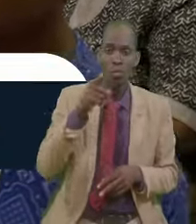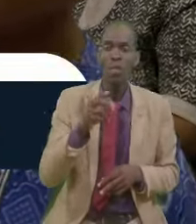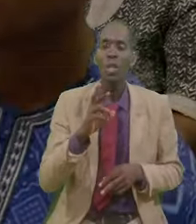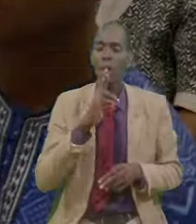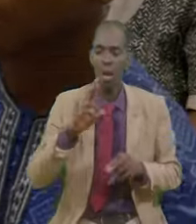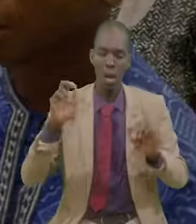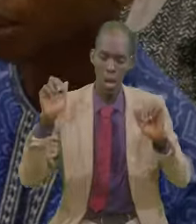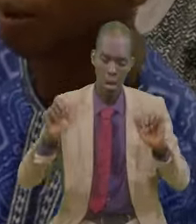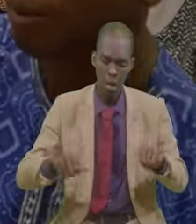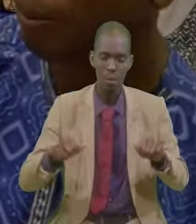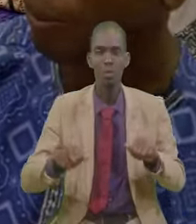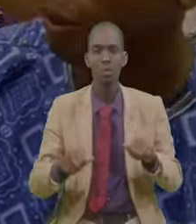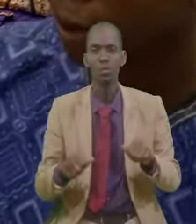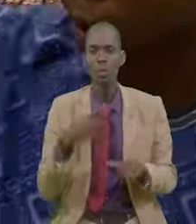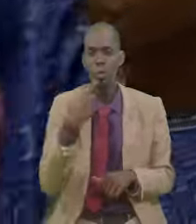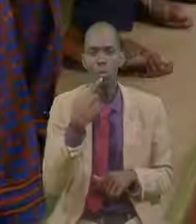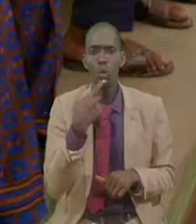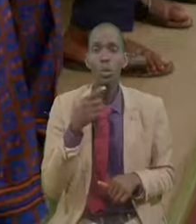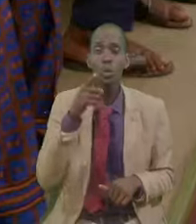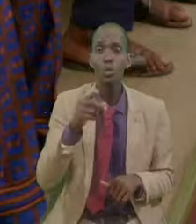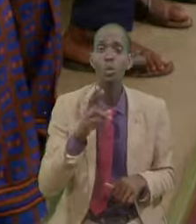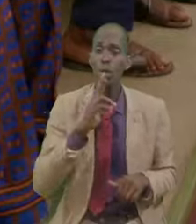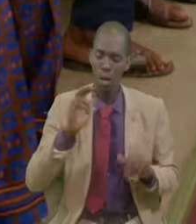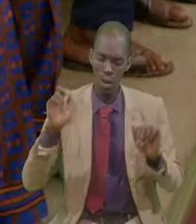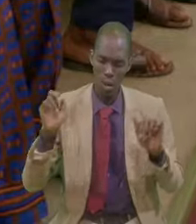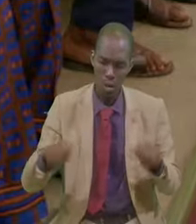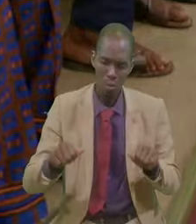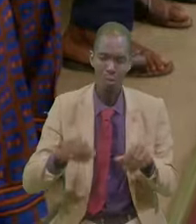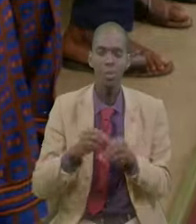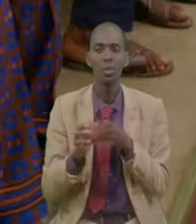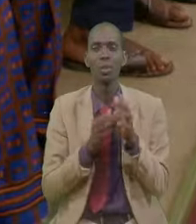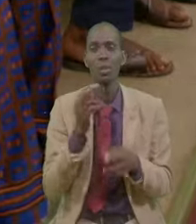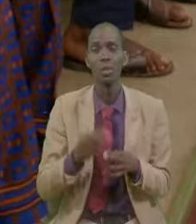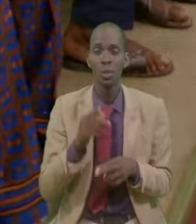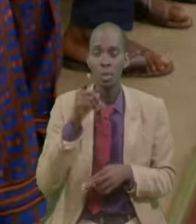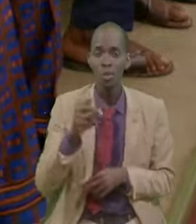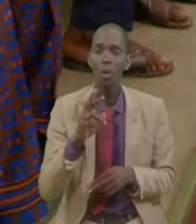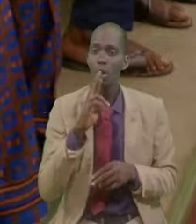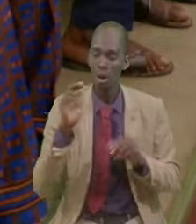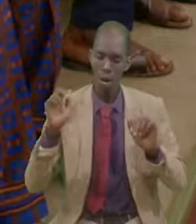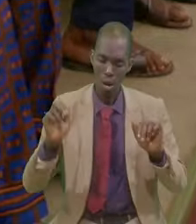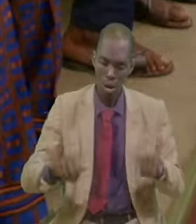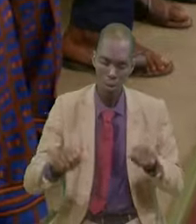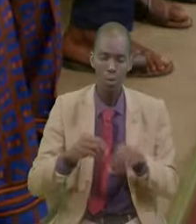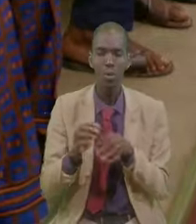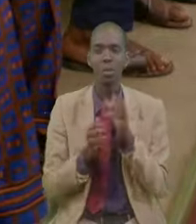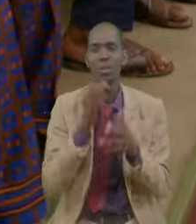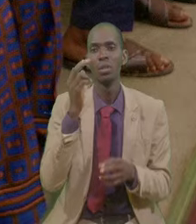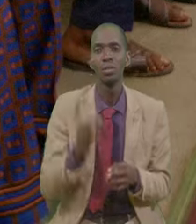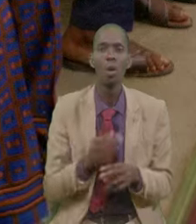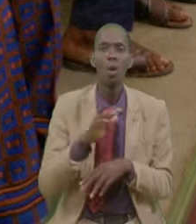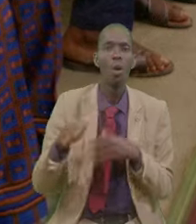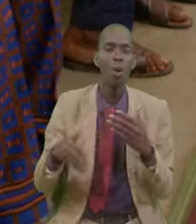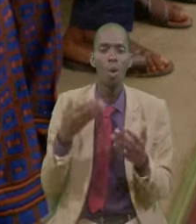able. Amen. What are you? You are well able. Amen. You are well able. Amen. All